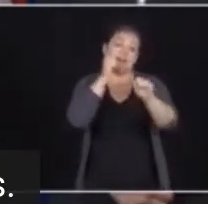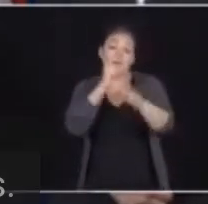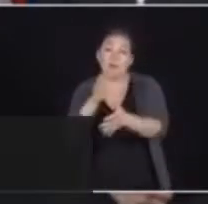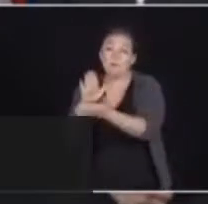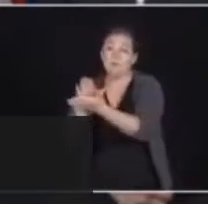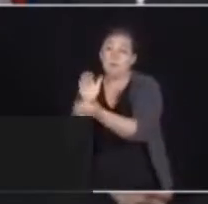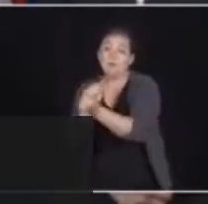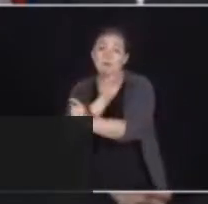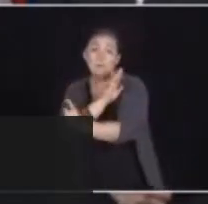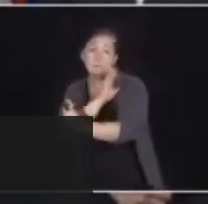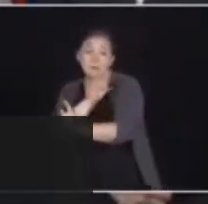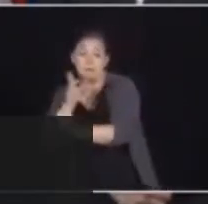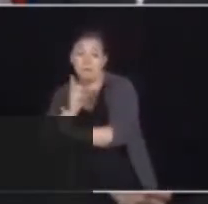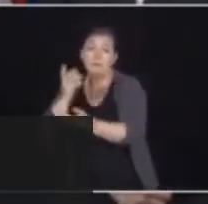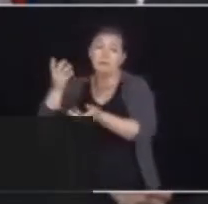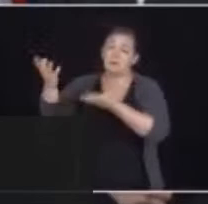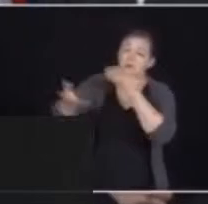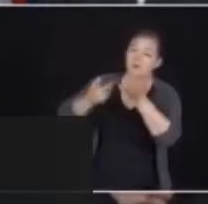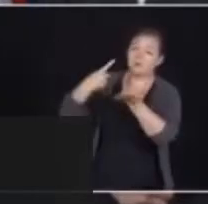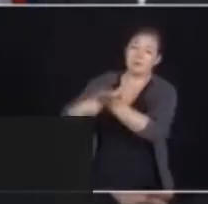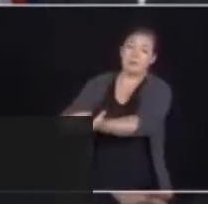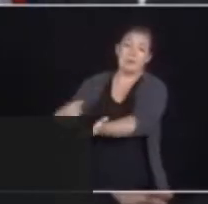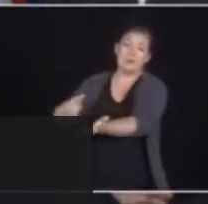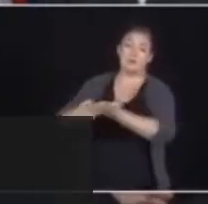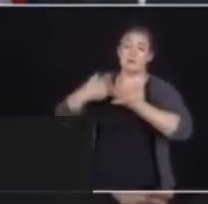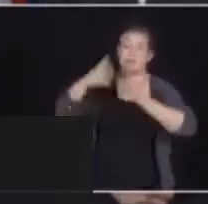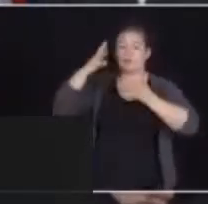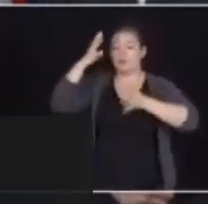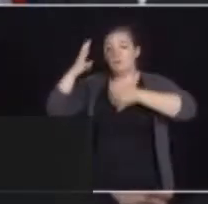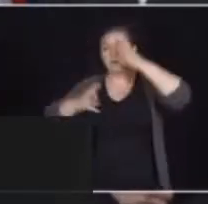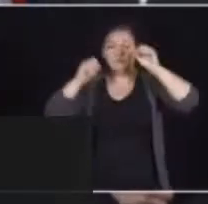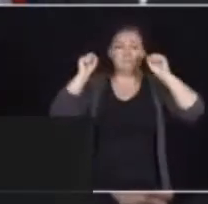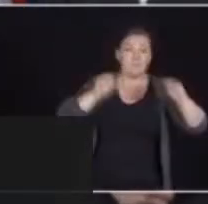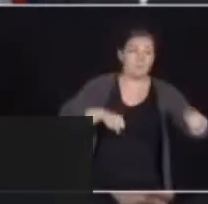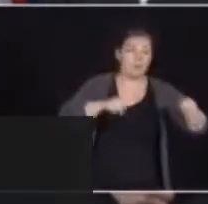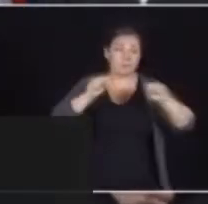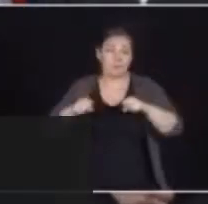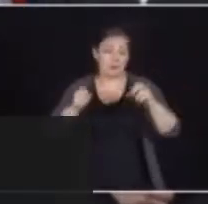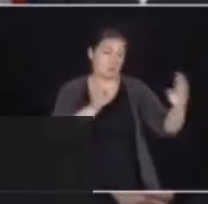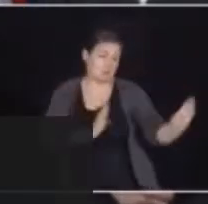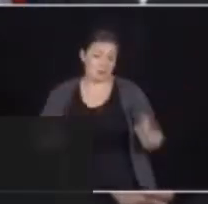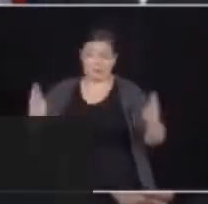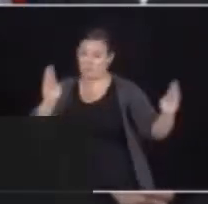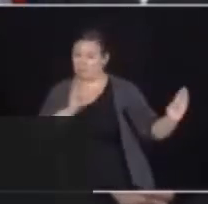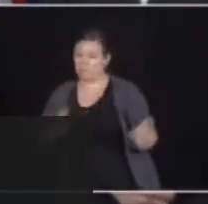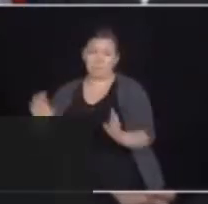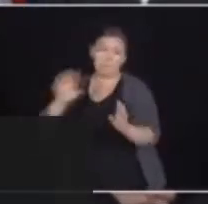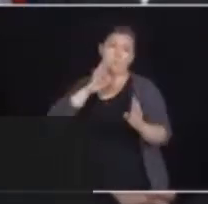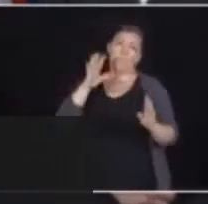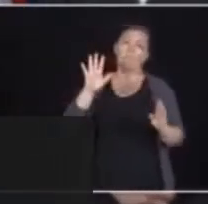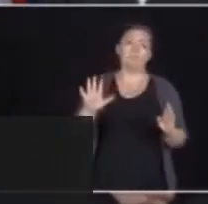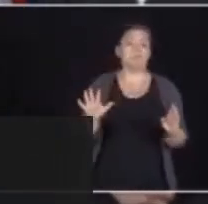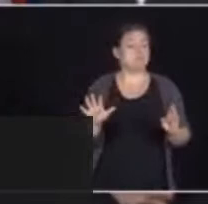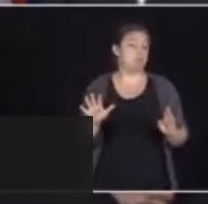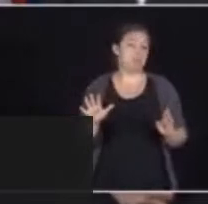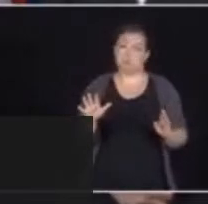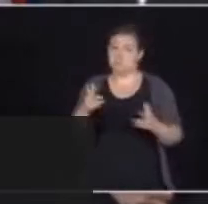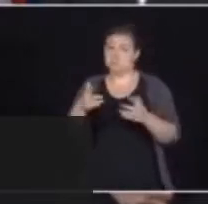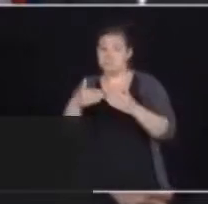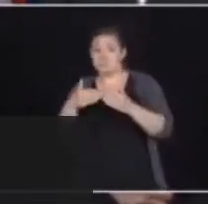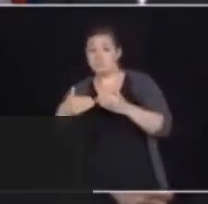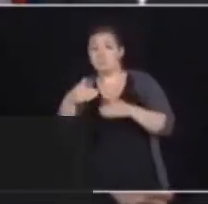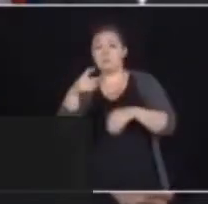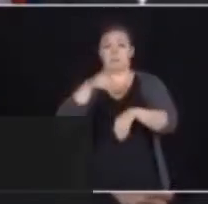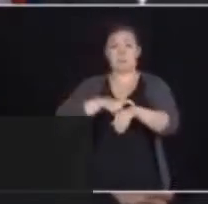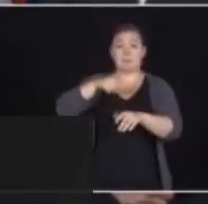with different scenarios, and we have the 3 different scenarios. But by the time school opens, we'll